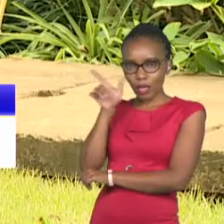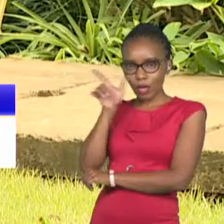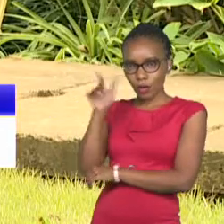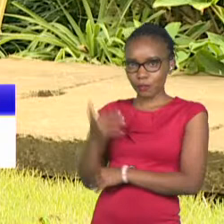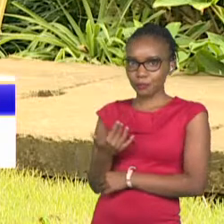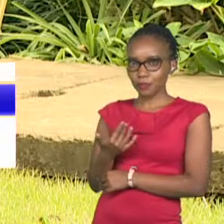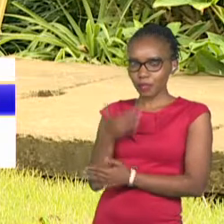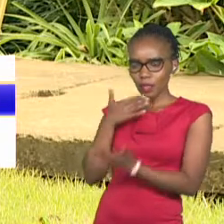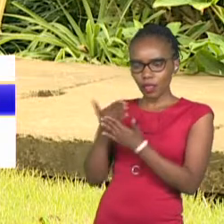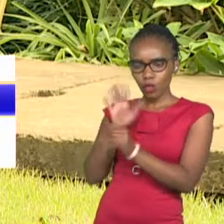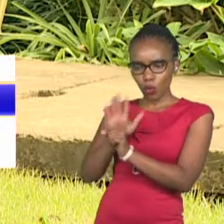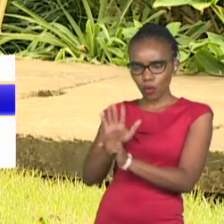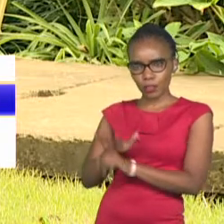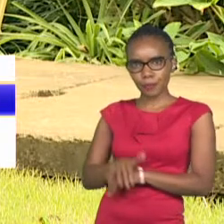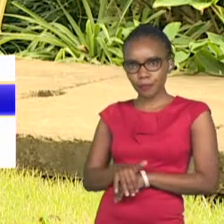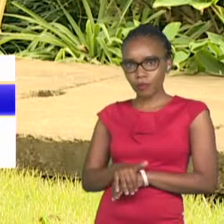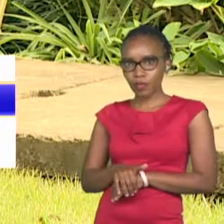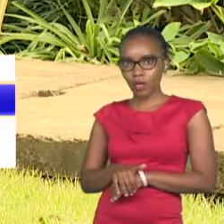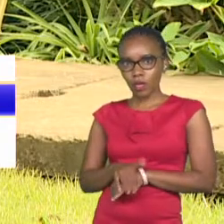Anytime. Asante.